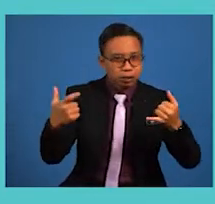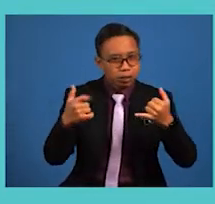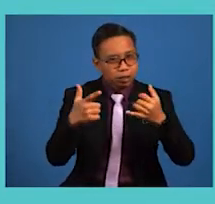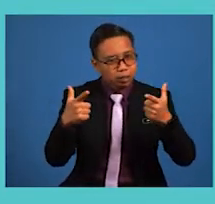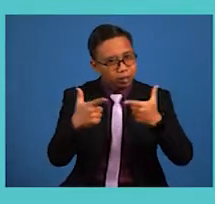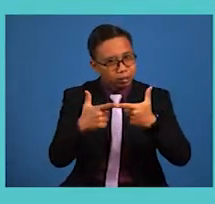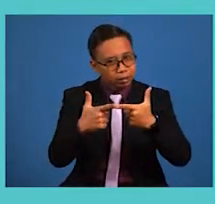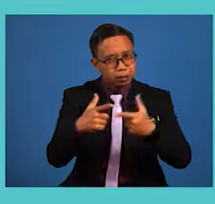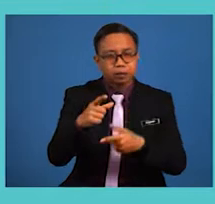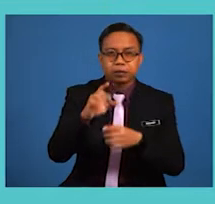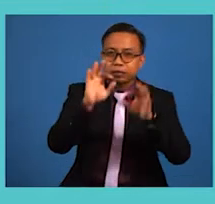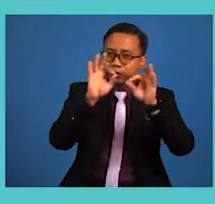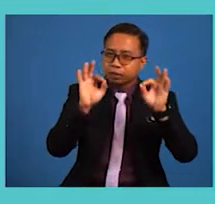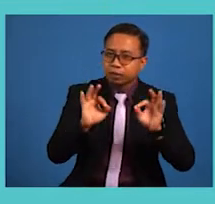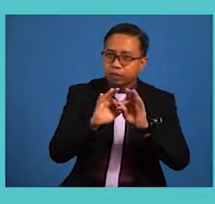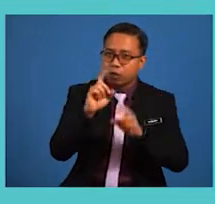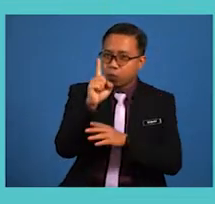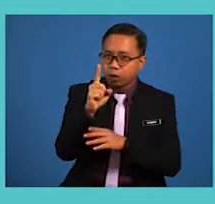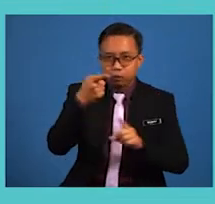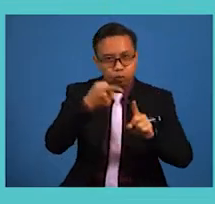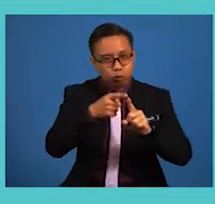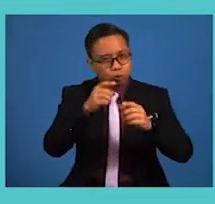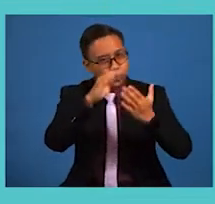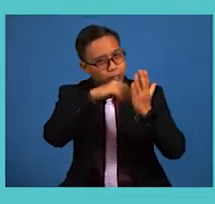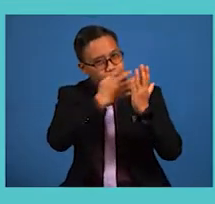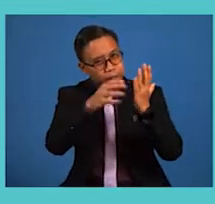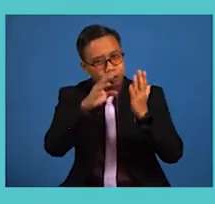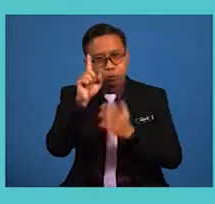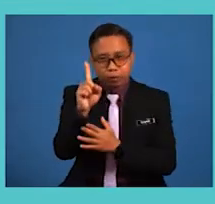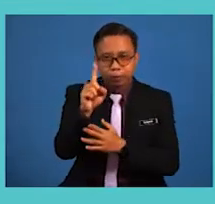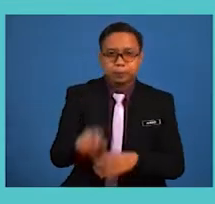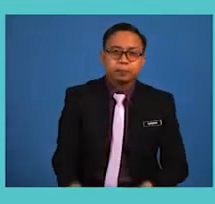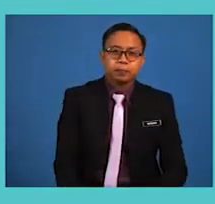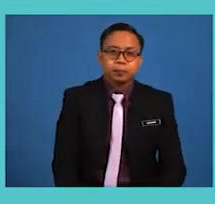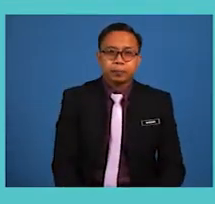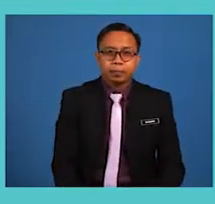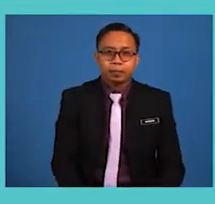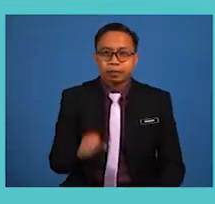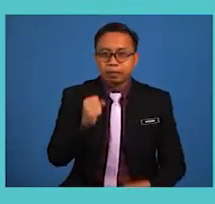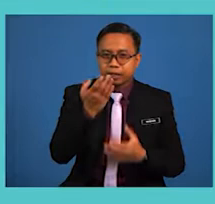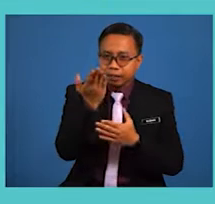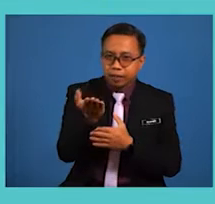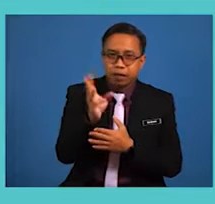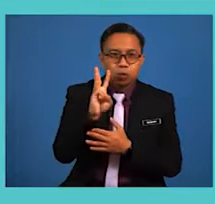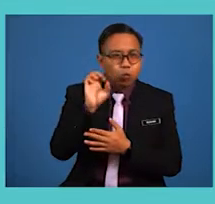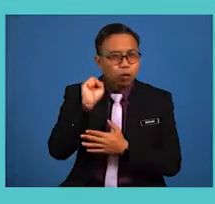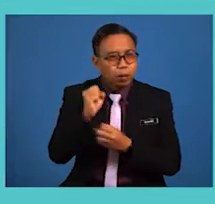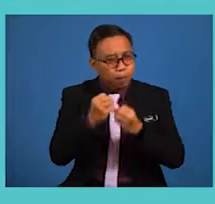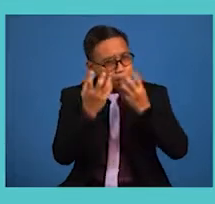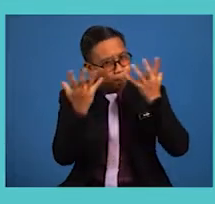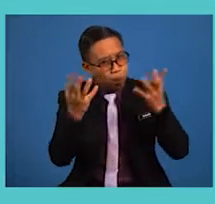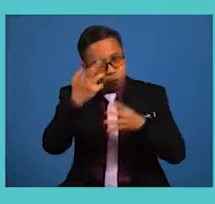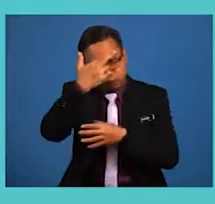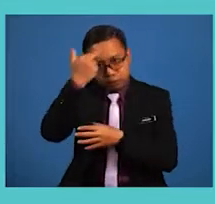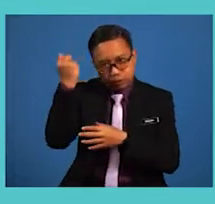to link Figure 1 to Table 1. Let's read on. As there were more reasons for